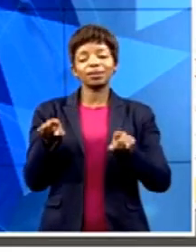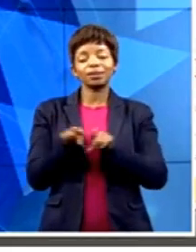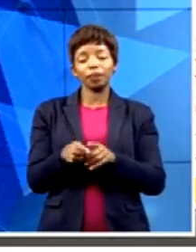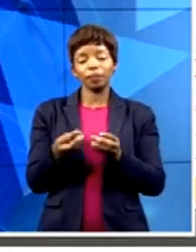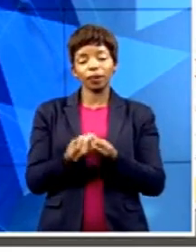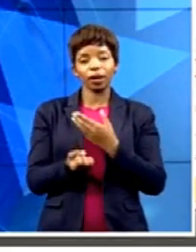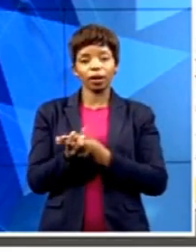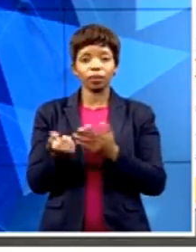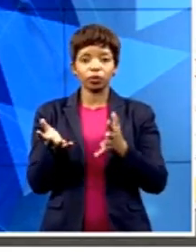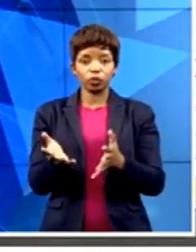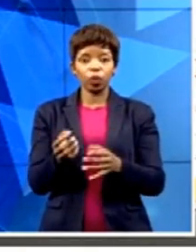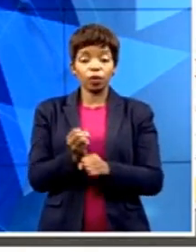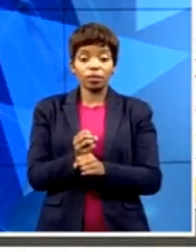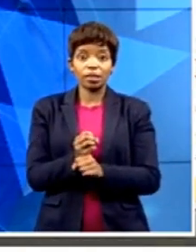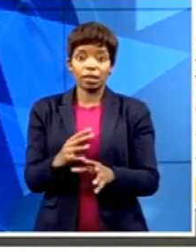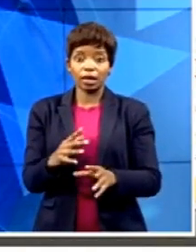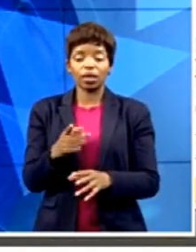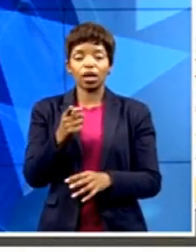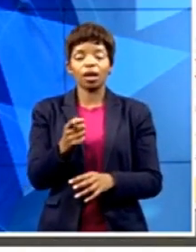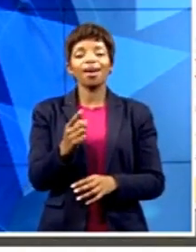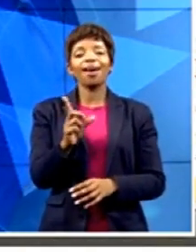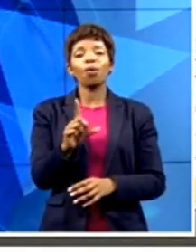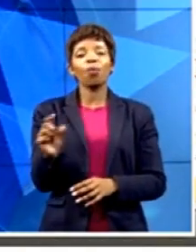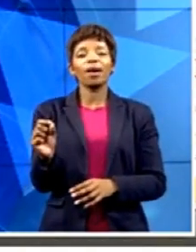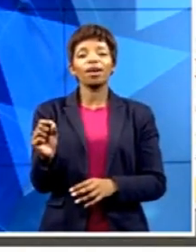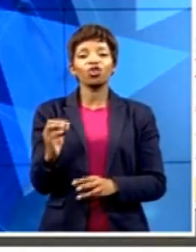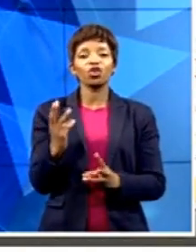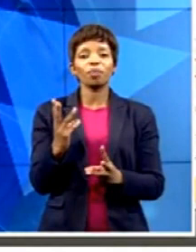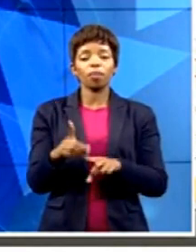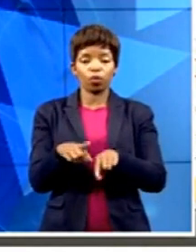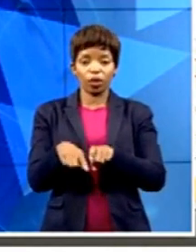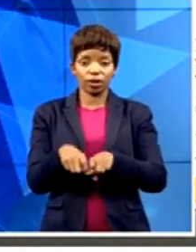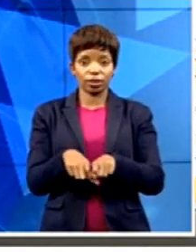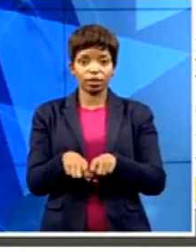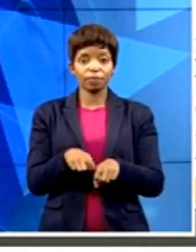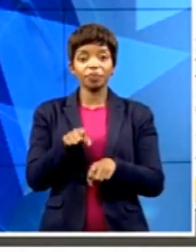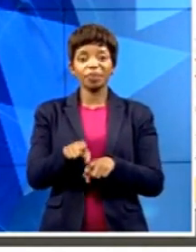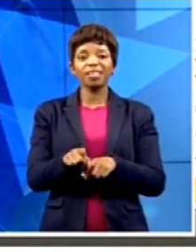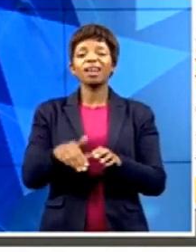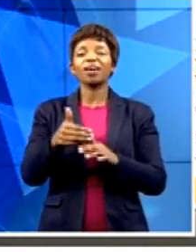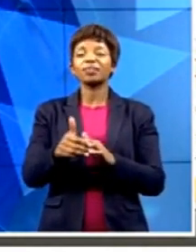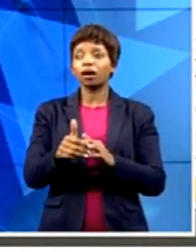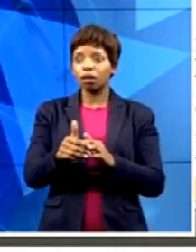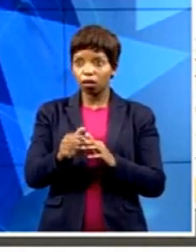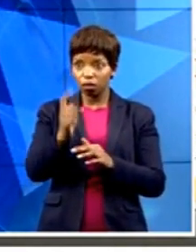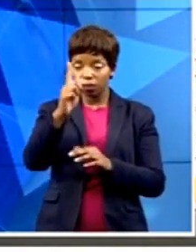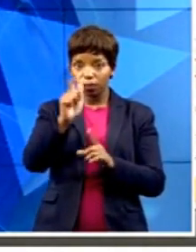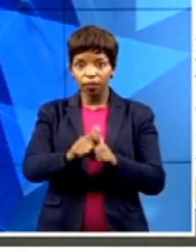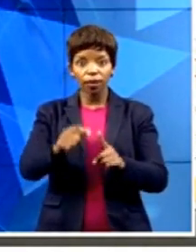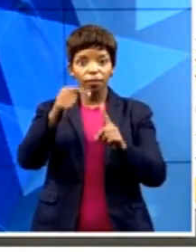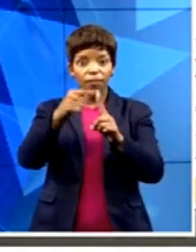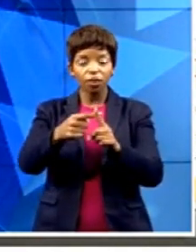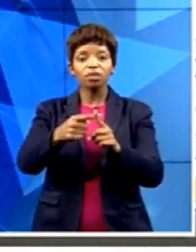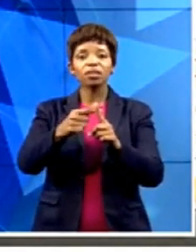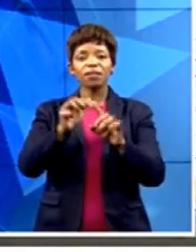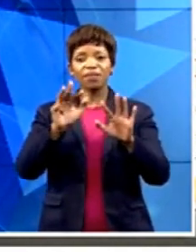were tested in Swetzler. That was after the one person was found to be positive and 9 then quarantined. And there we got the sense from